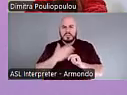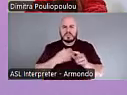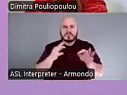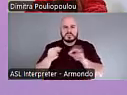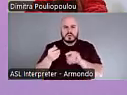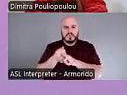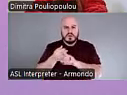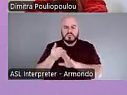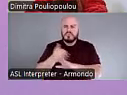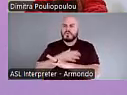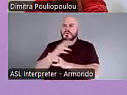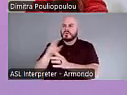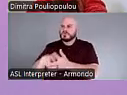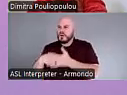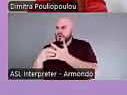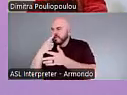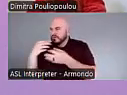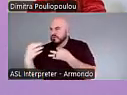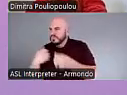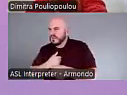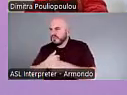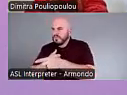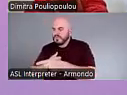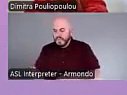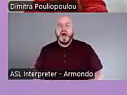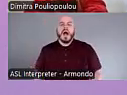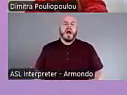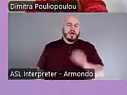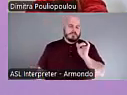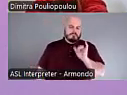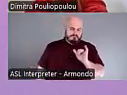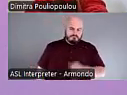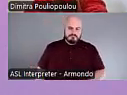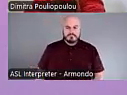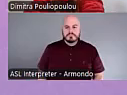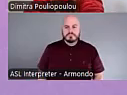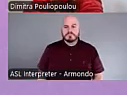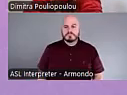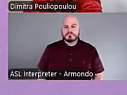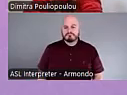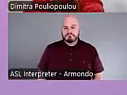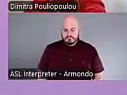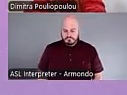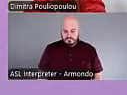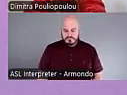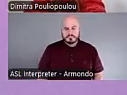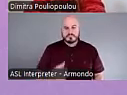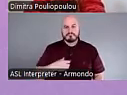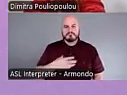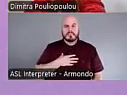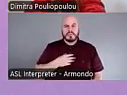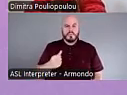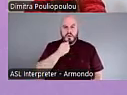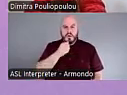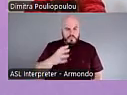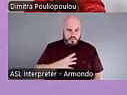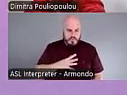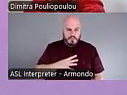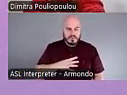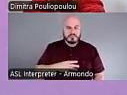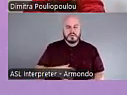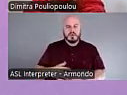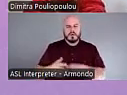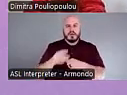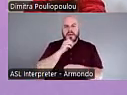before you launch into your content? Yes. So I am a white woman in my early